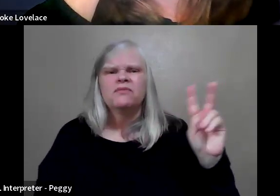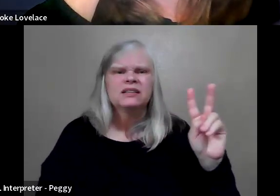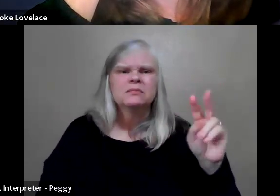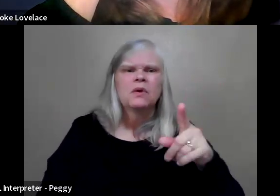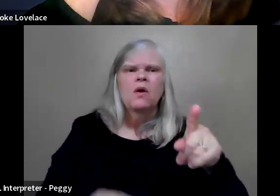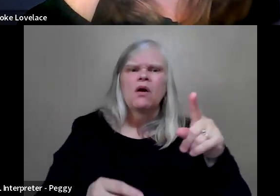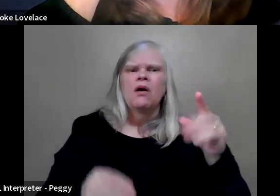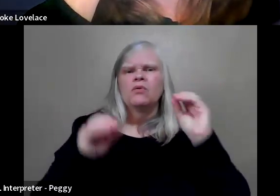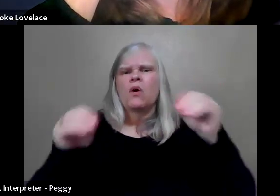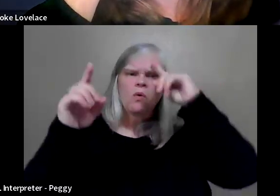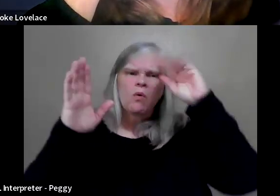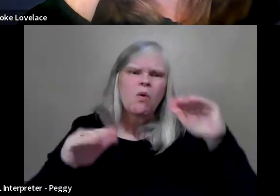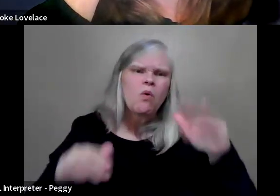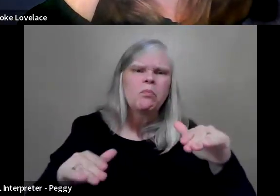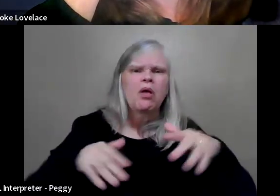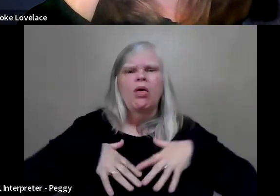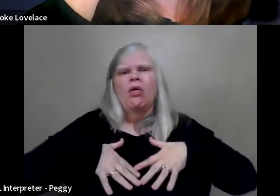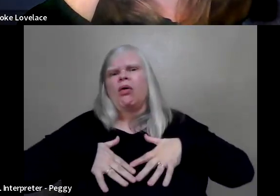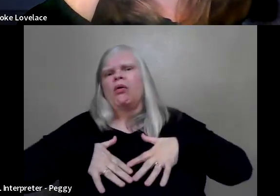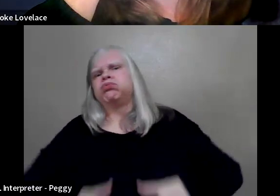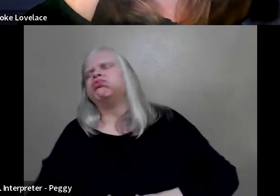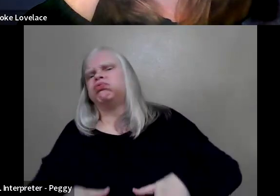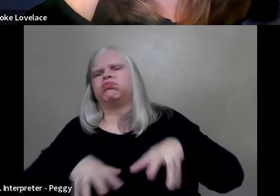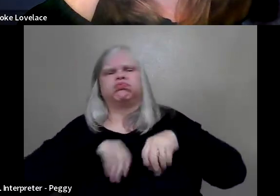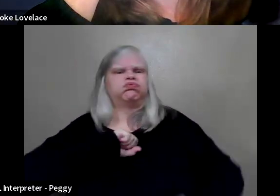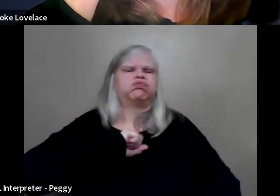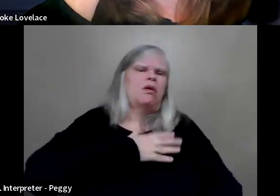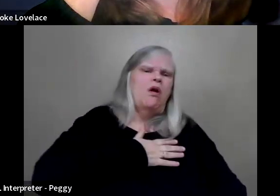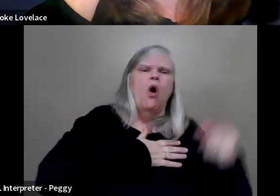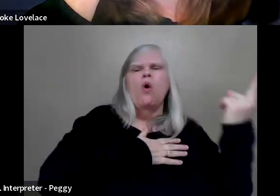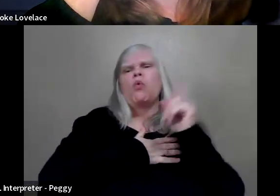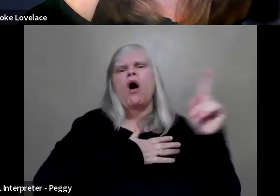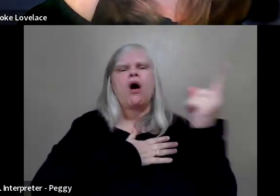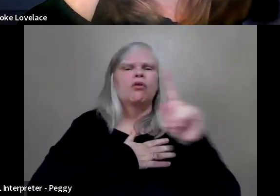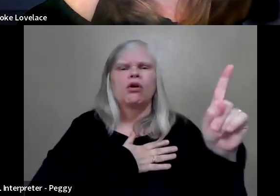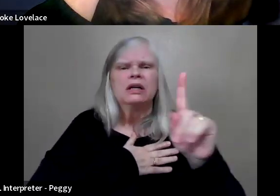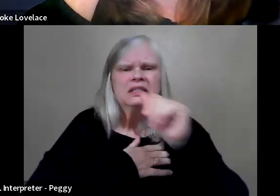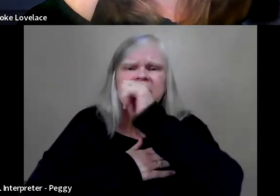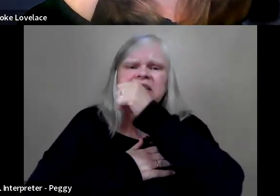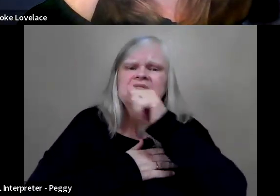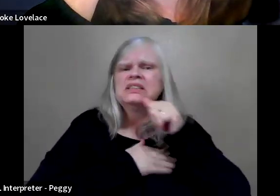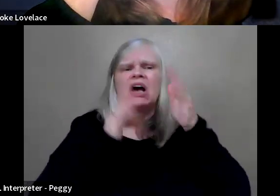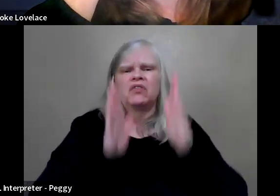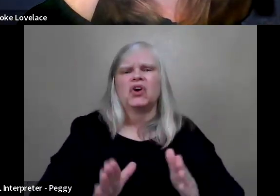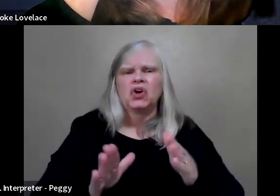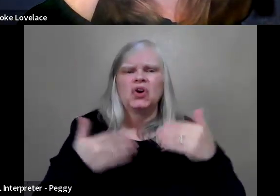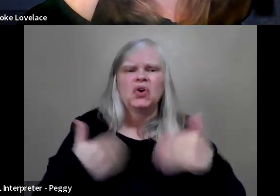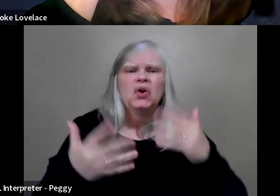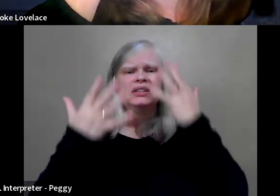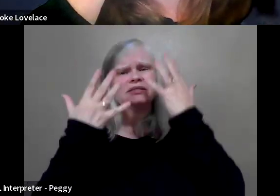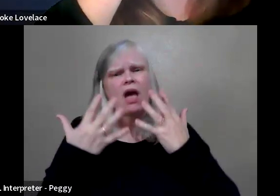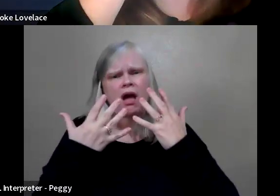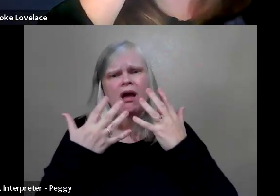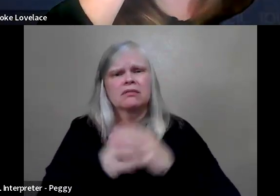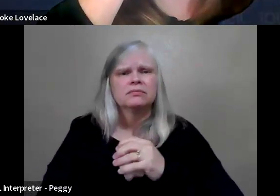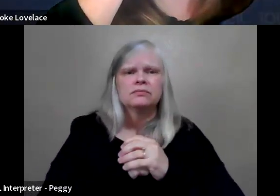burden, devastating, wanderer, sufferer, sad.